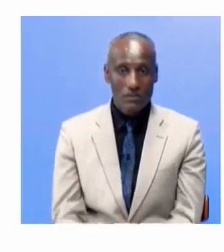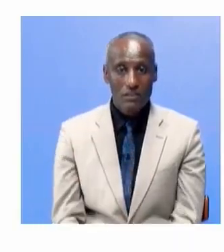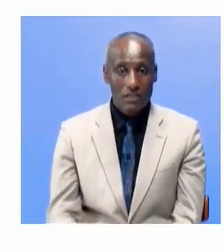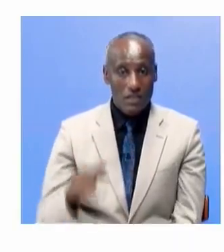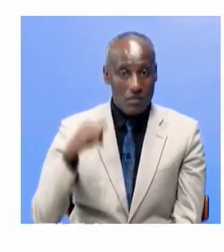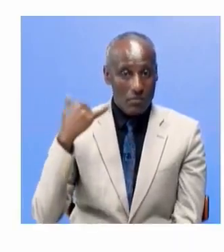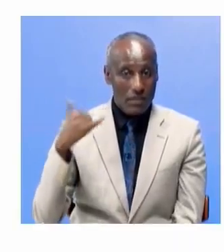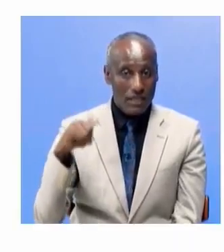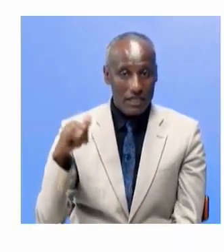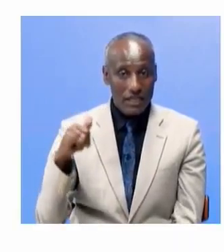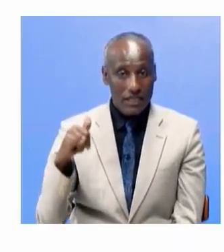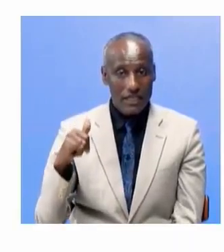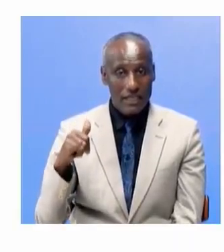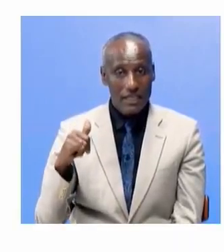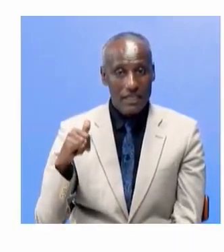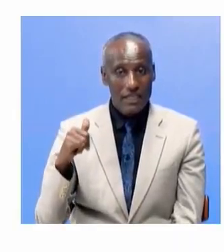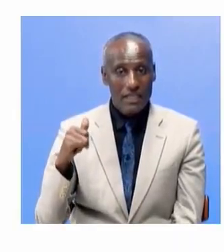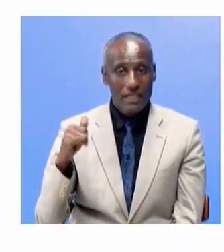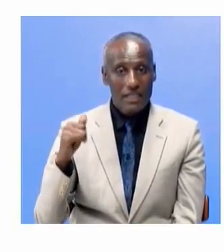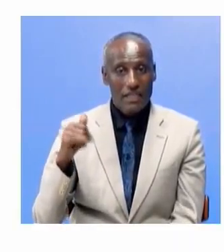play games.